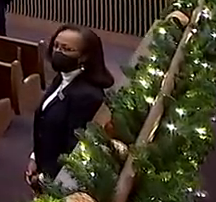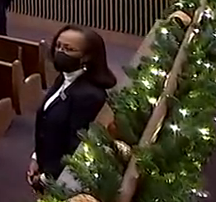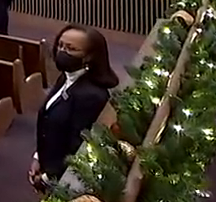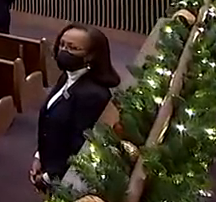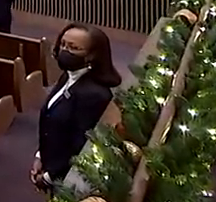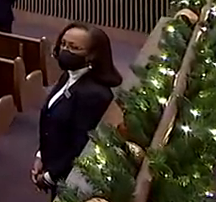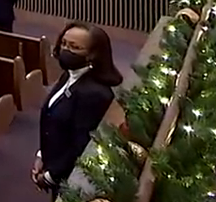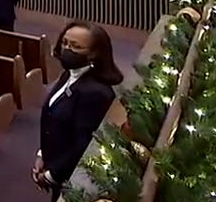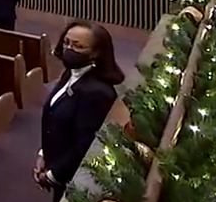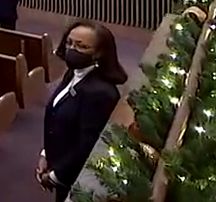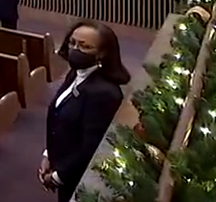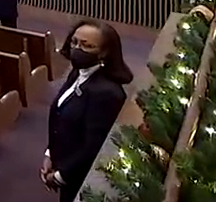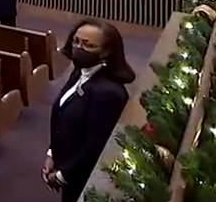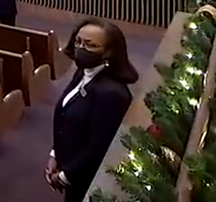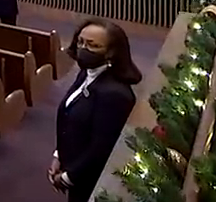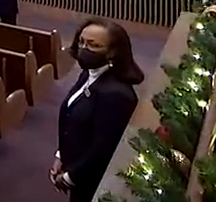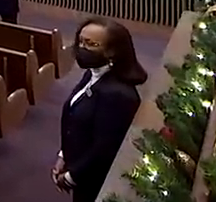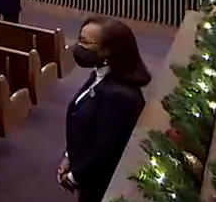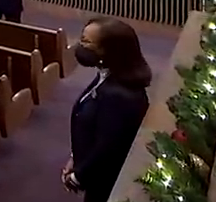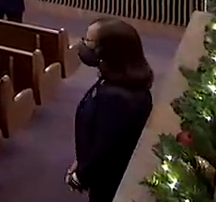hands together. Let's sing.